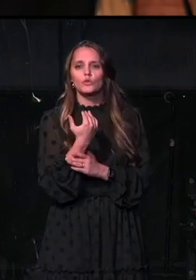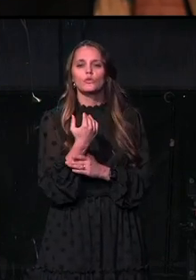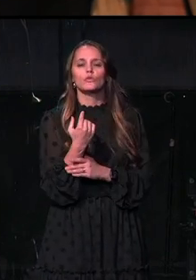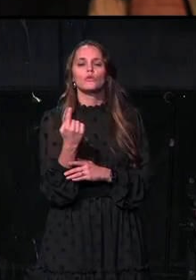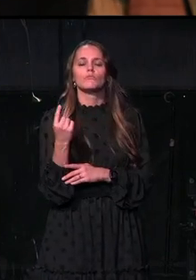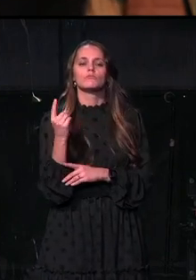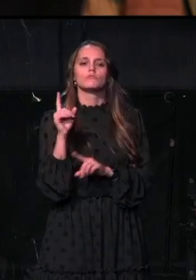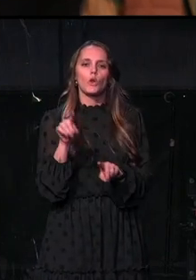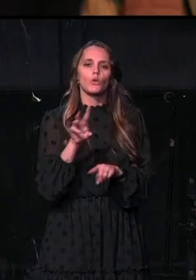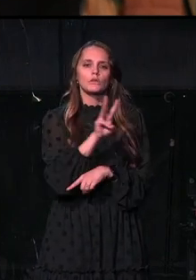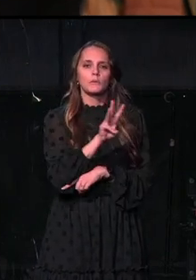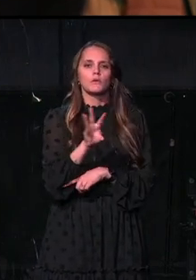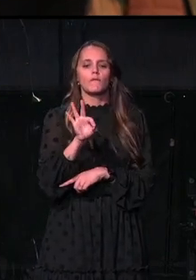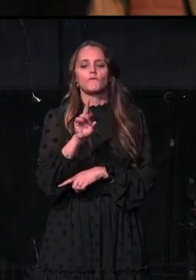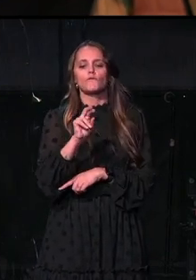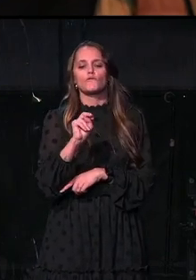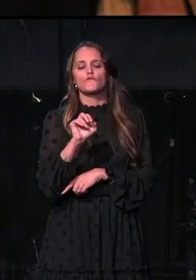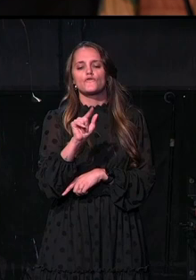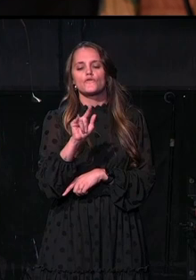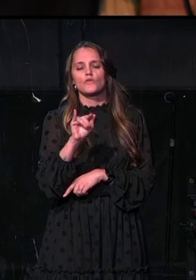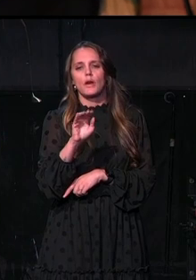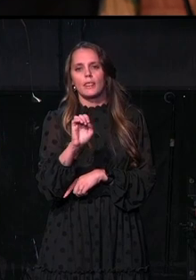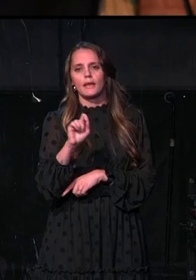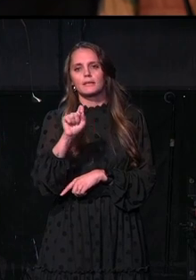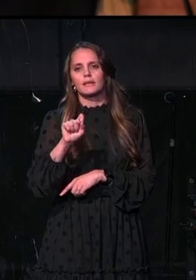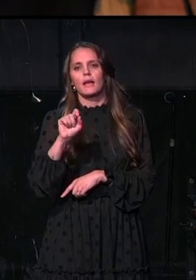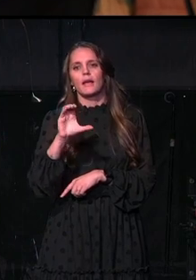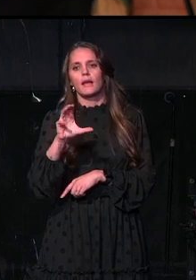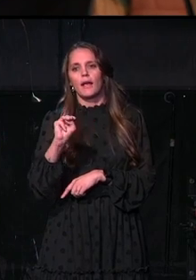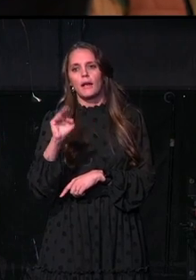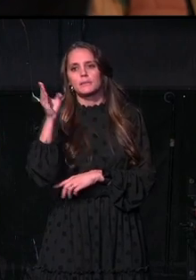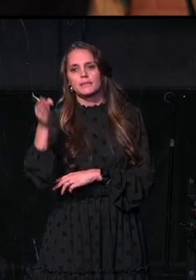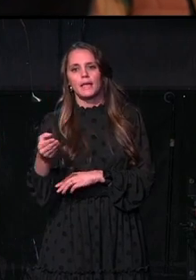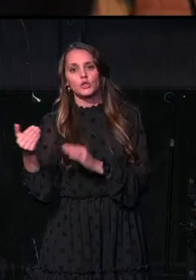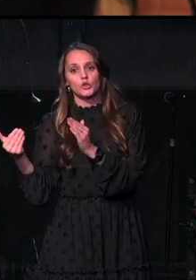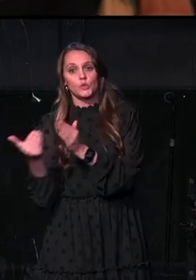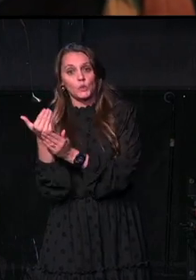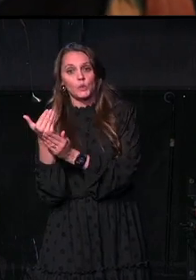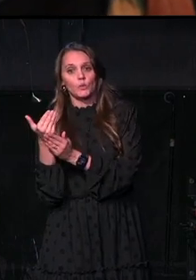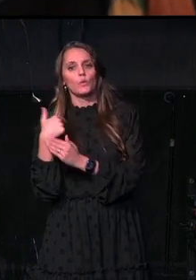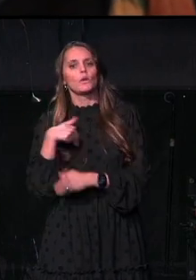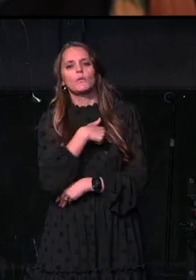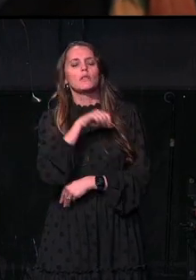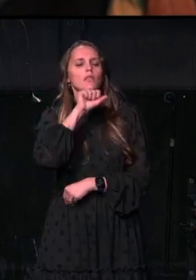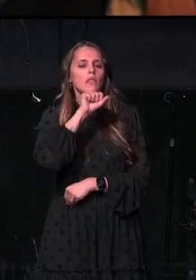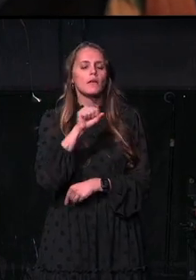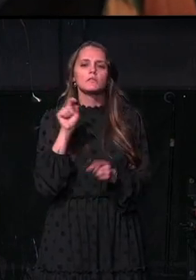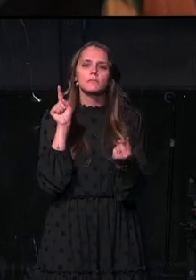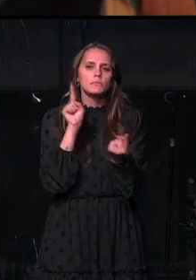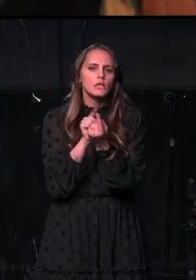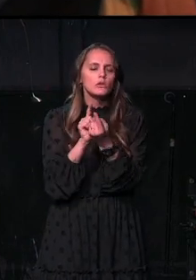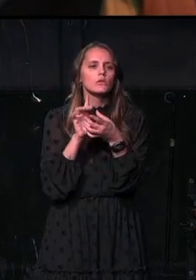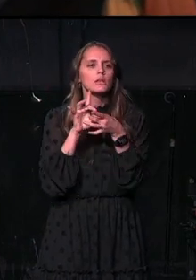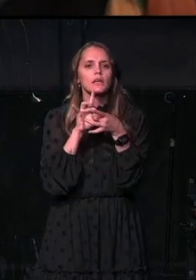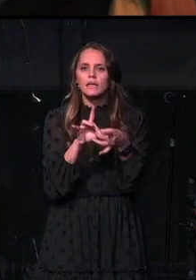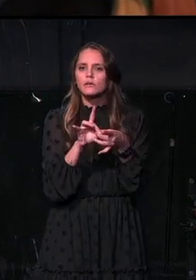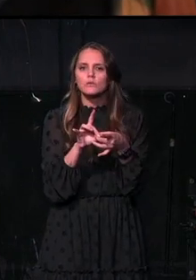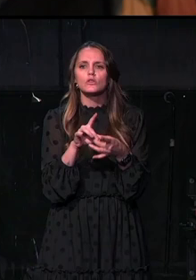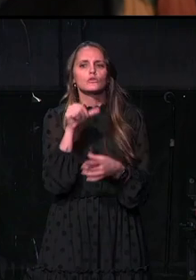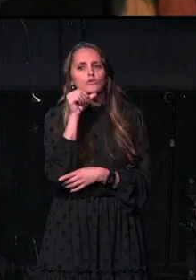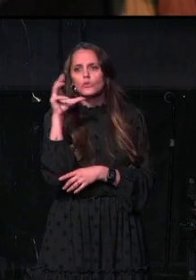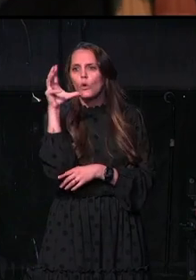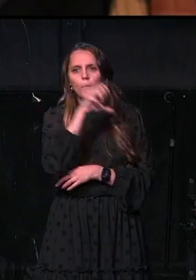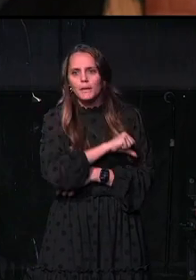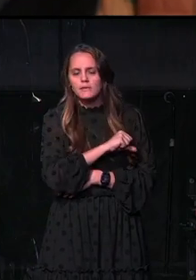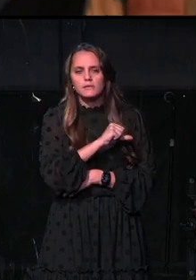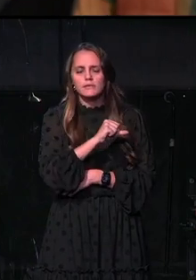our visitor tent outside. We just love to meet with you and connect with you. So don't miss an opportunity to